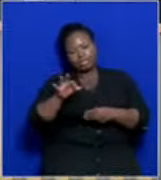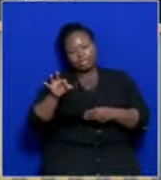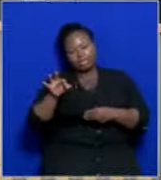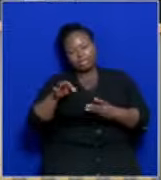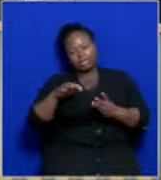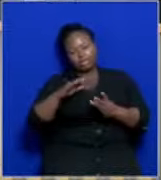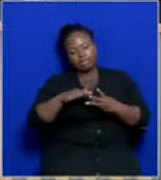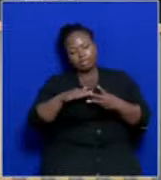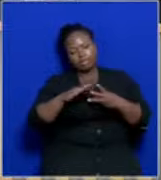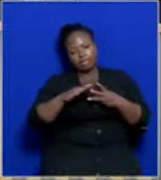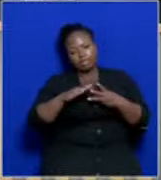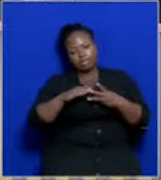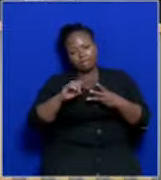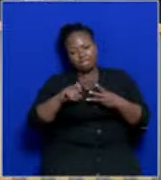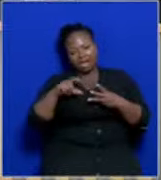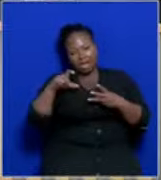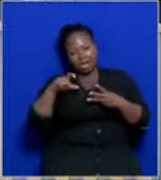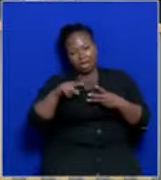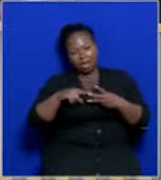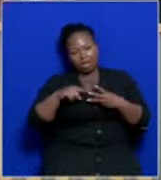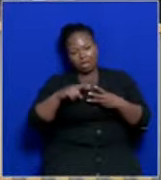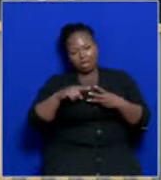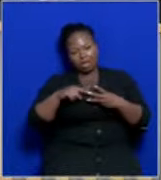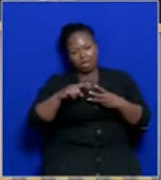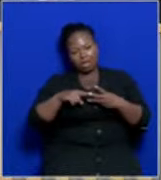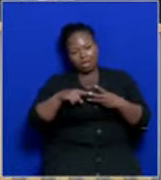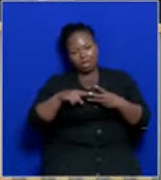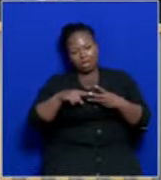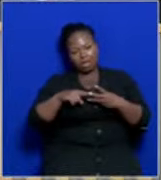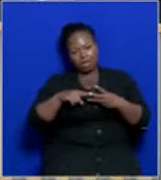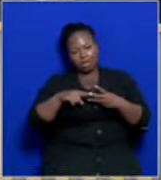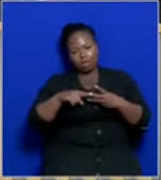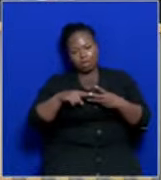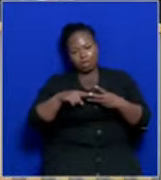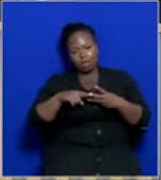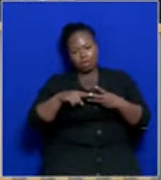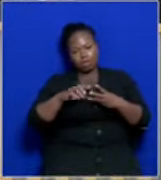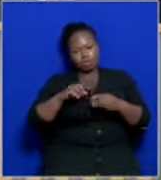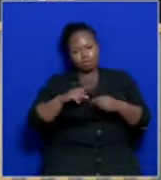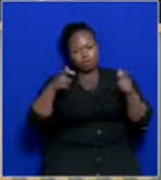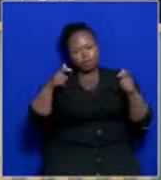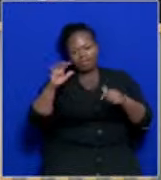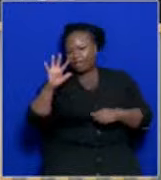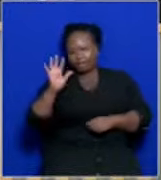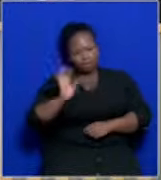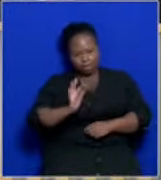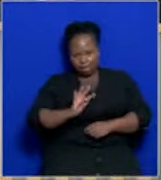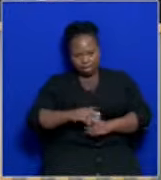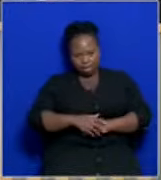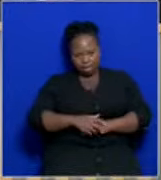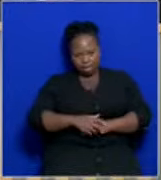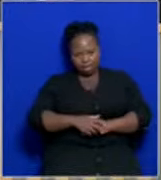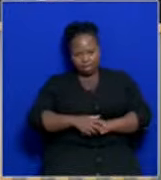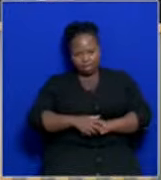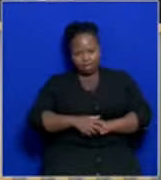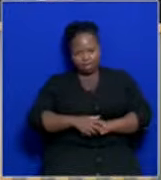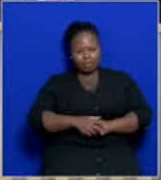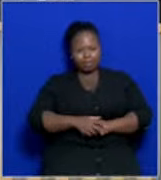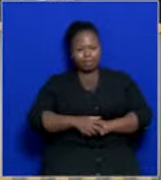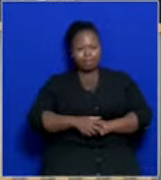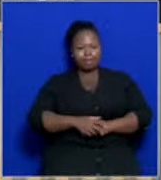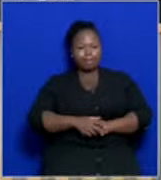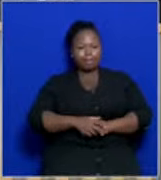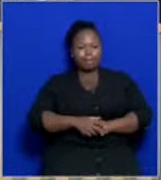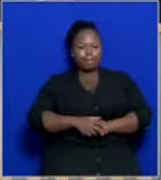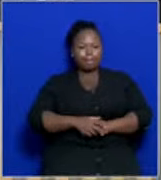file. The big file, not the big 5, Mr. Magagula. Okay, 2. You said 203, it's 703. I said